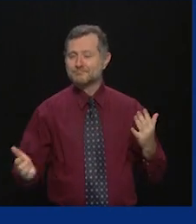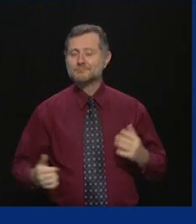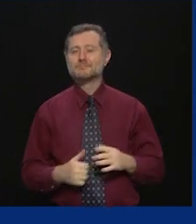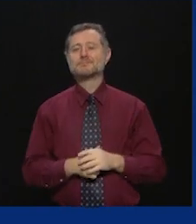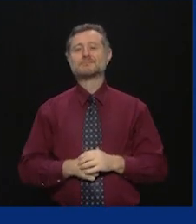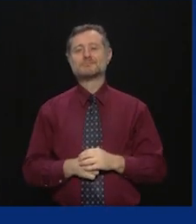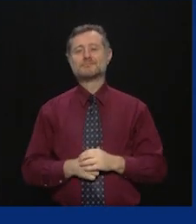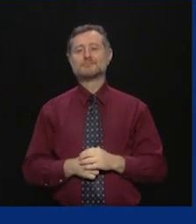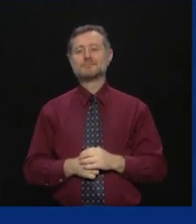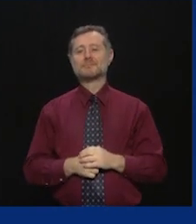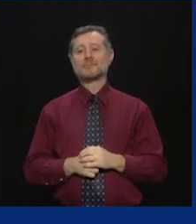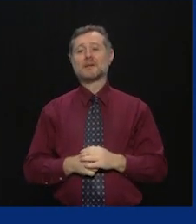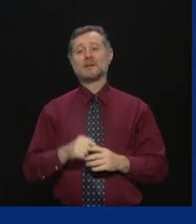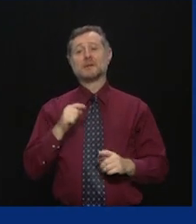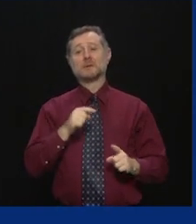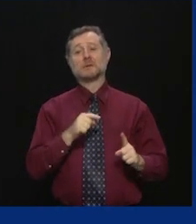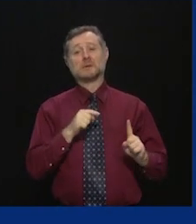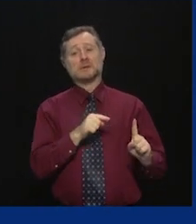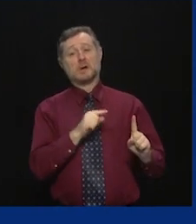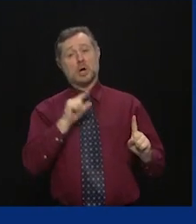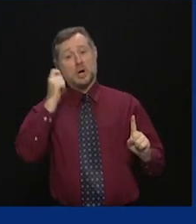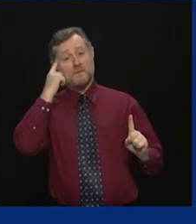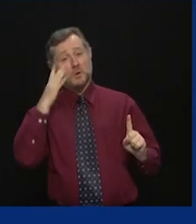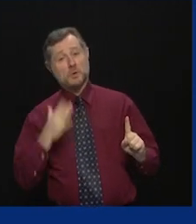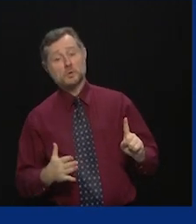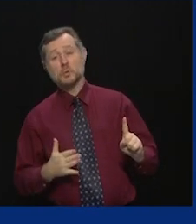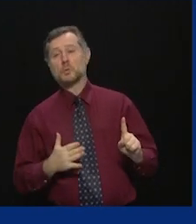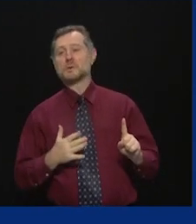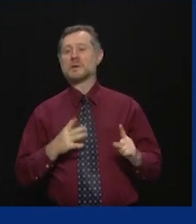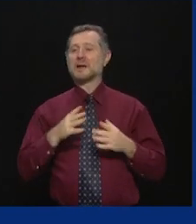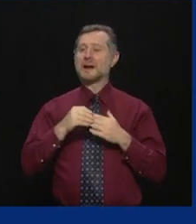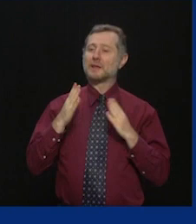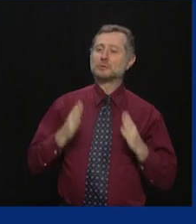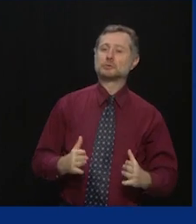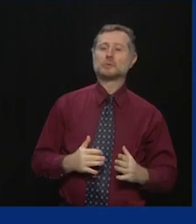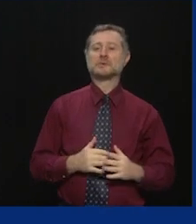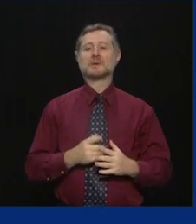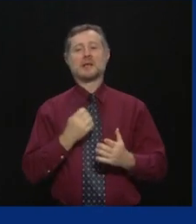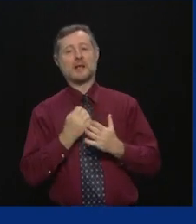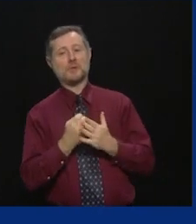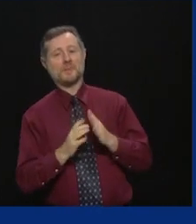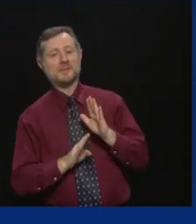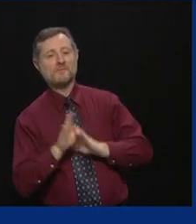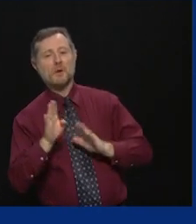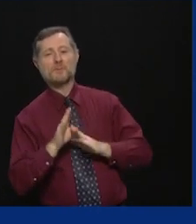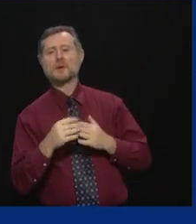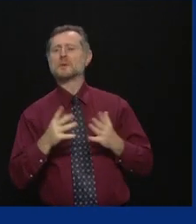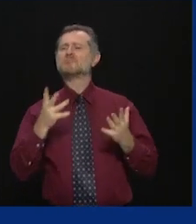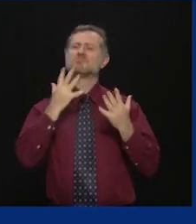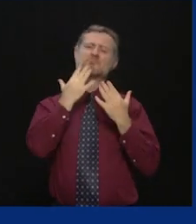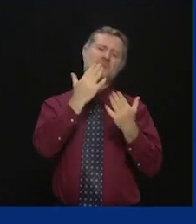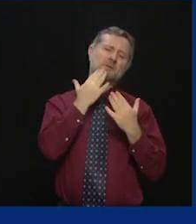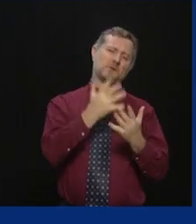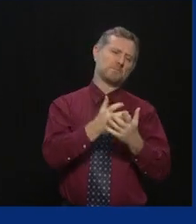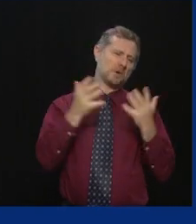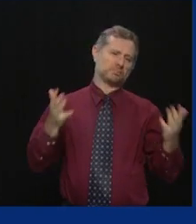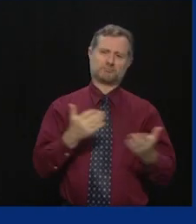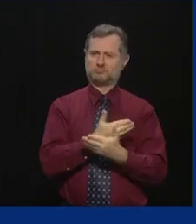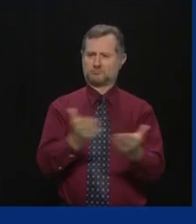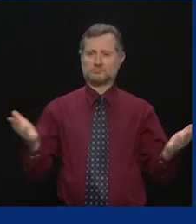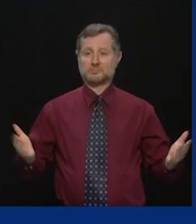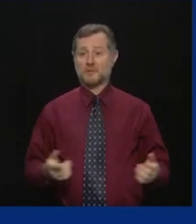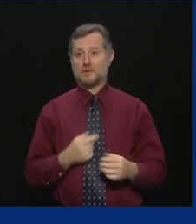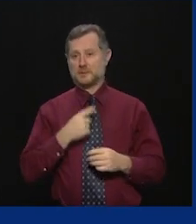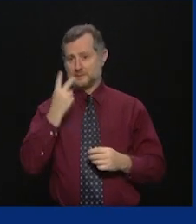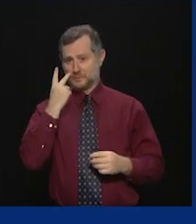Governor, Bill, our county, our city and county leaders, everybody, our economic development leaders, I just want to say thank you for making this happen. We'll see you in 2